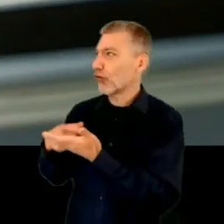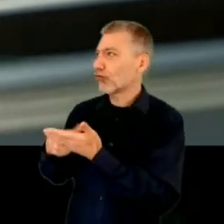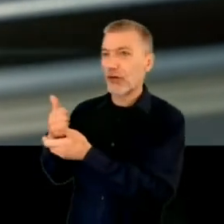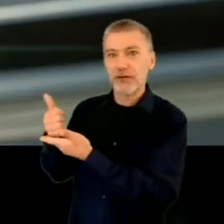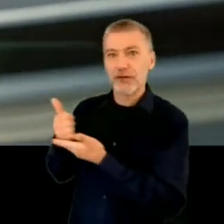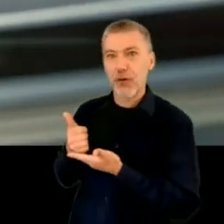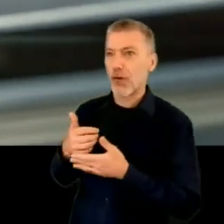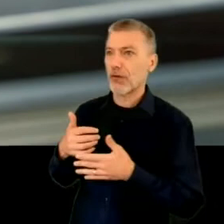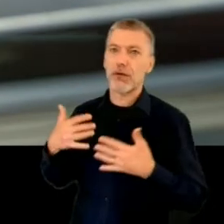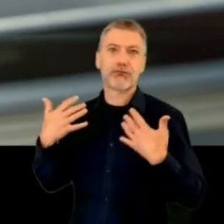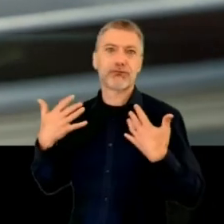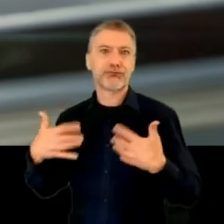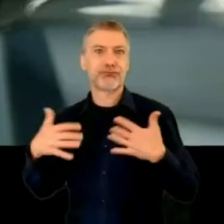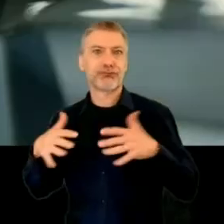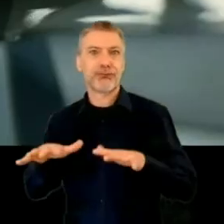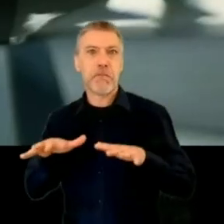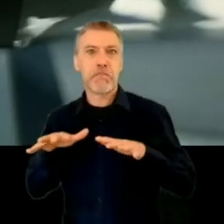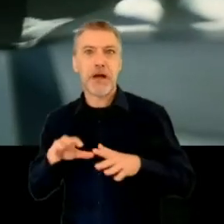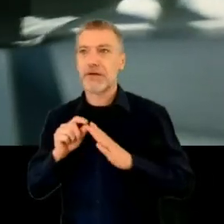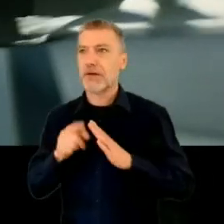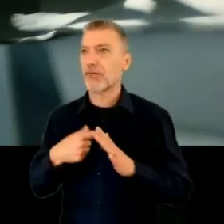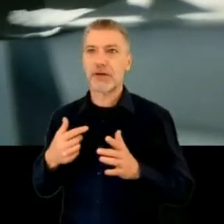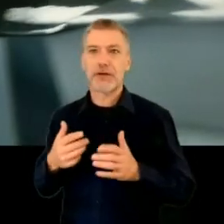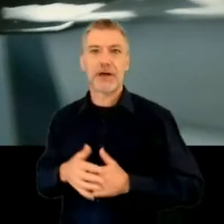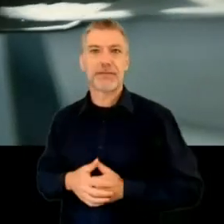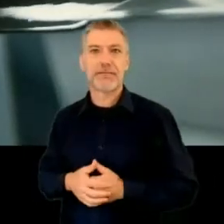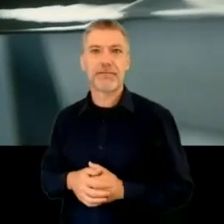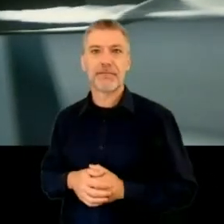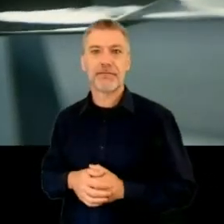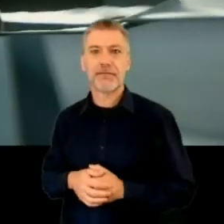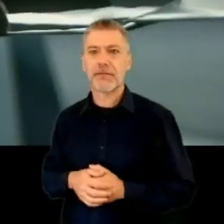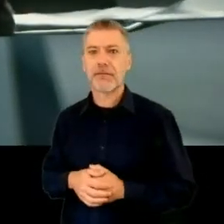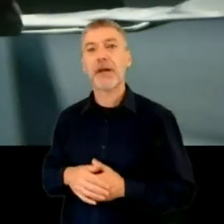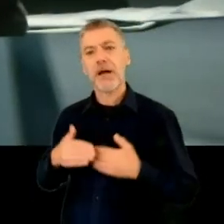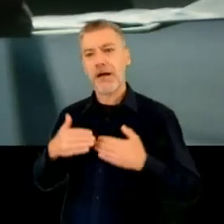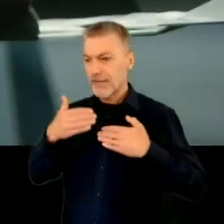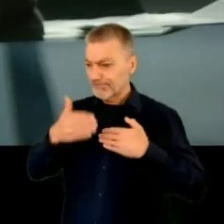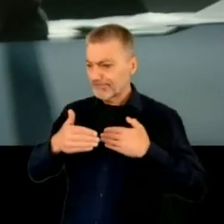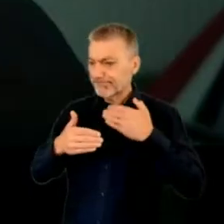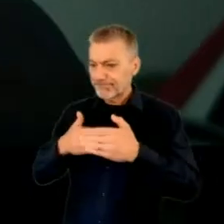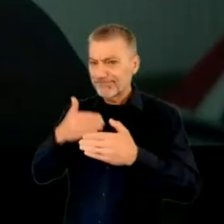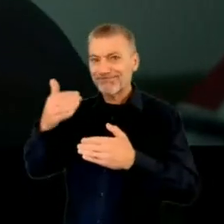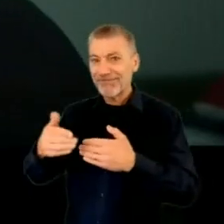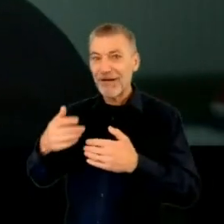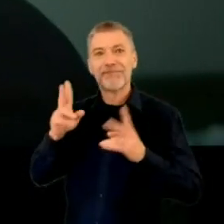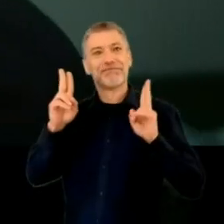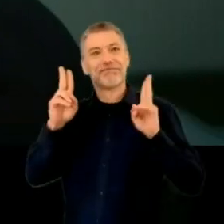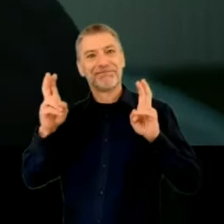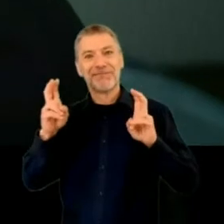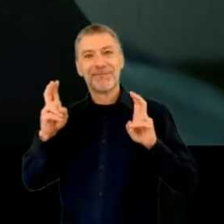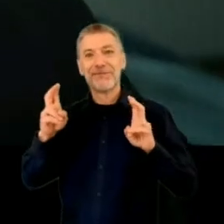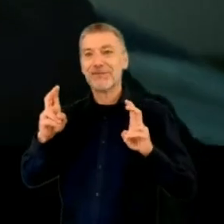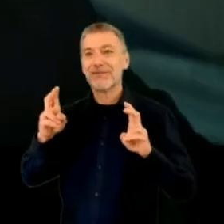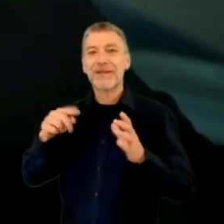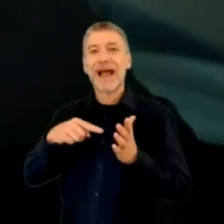project, so exciting. One of the key milestones of the project is the taxi test. This is an incredible time for the project. The